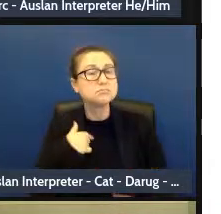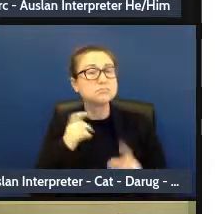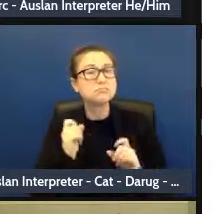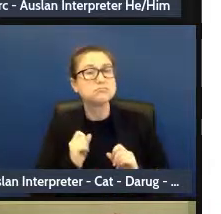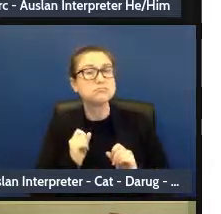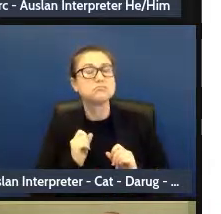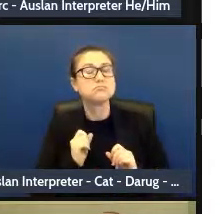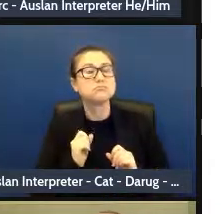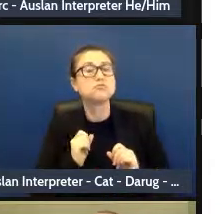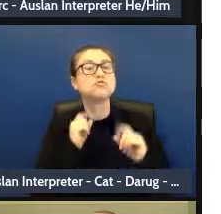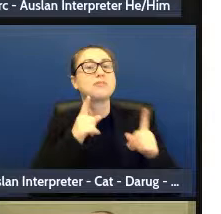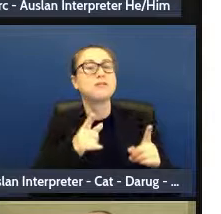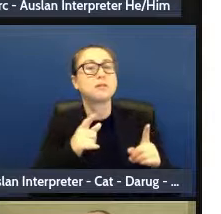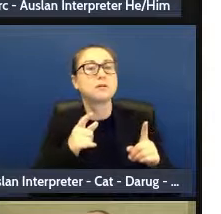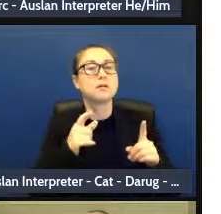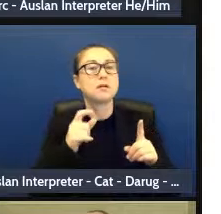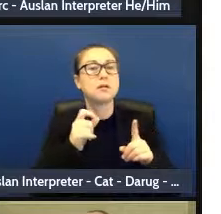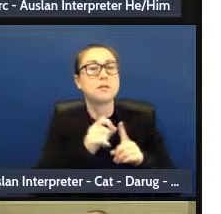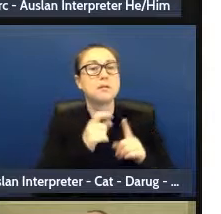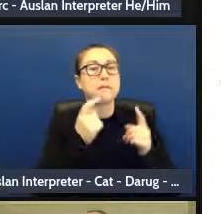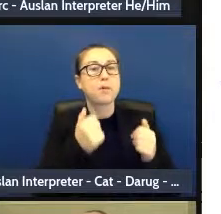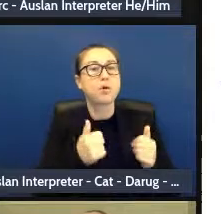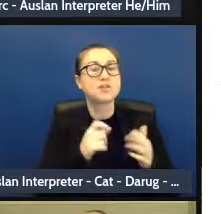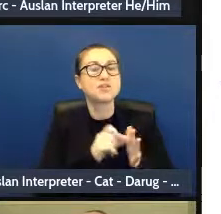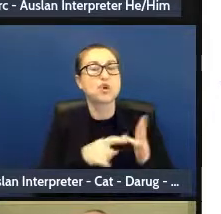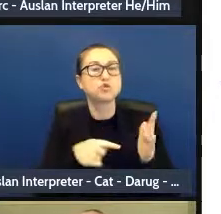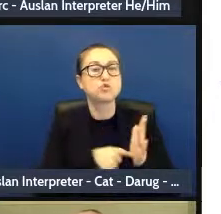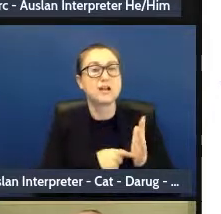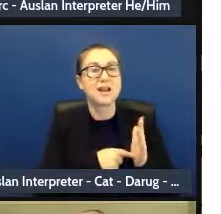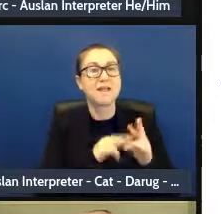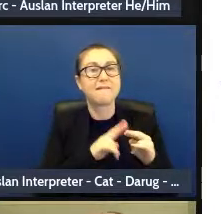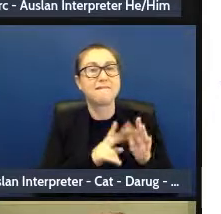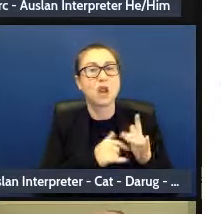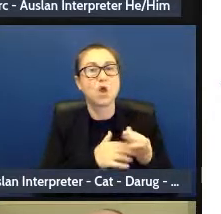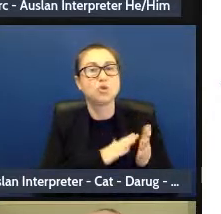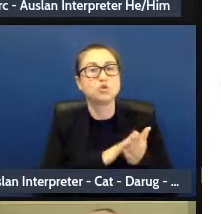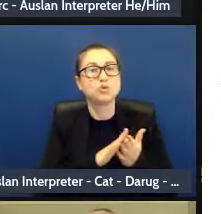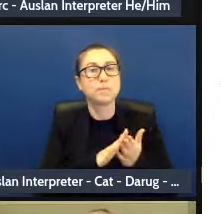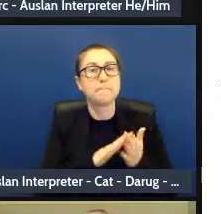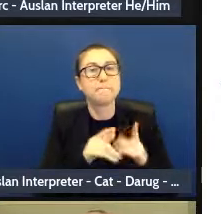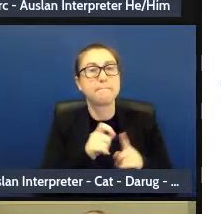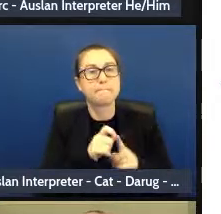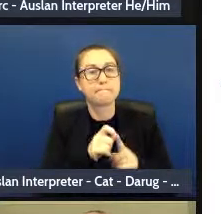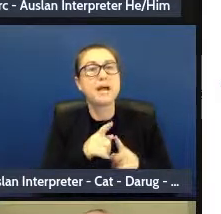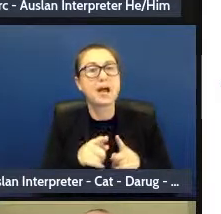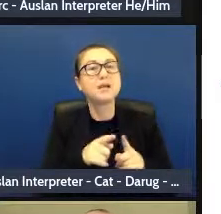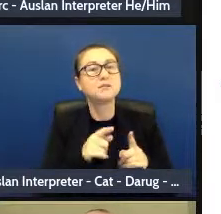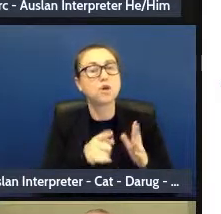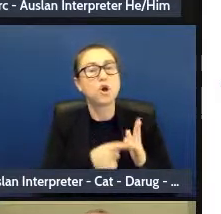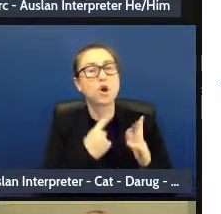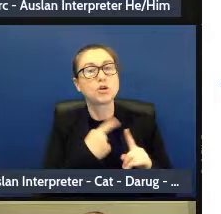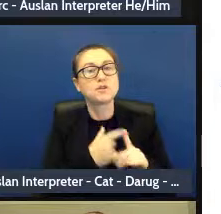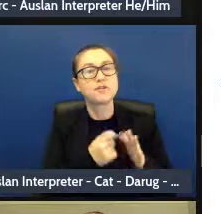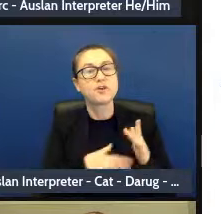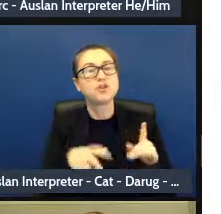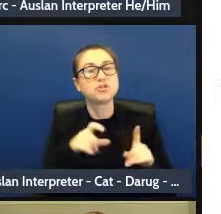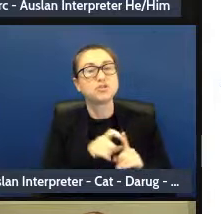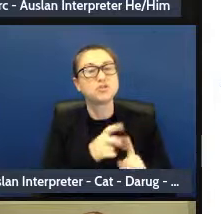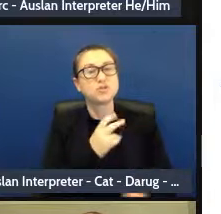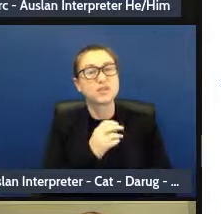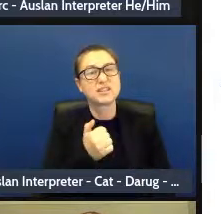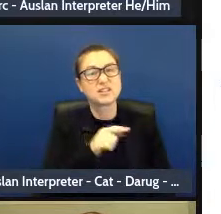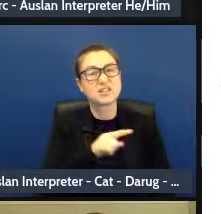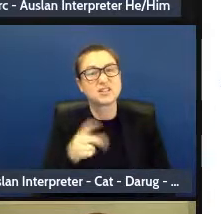to get a postdoctoral fellowship at the University of Oxford. If you just click, thanks, Jill. Between 2016